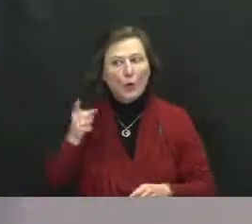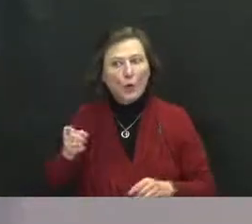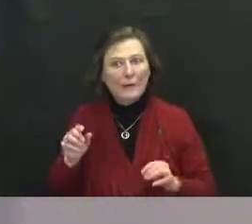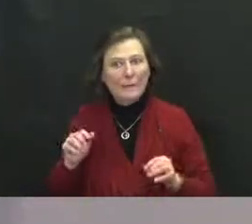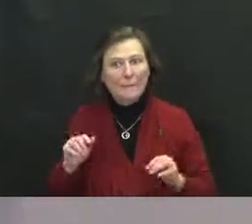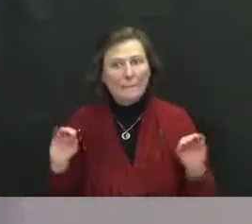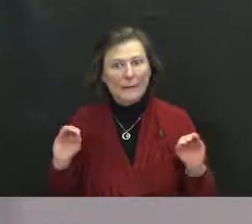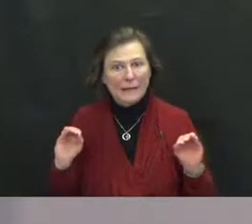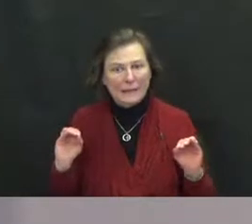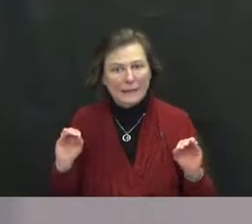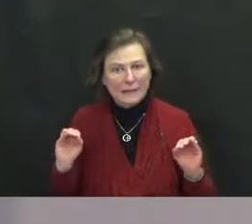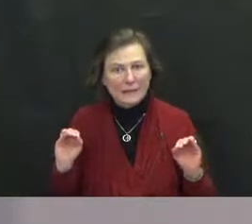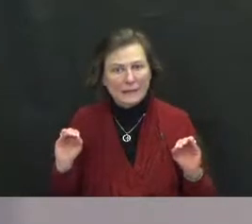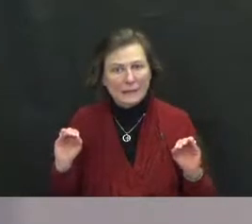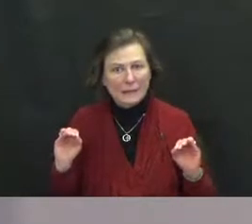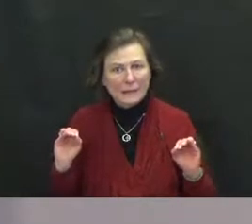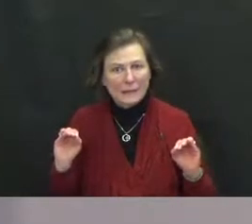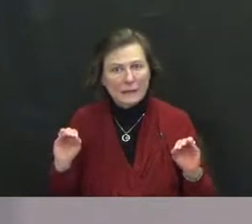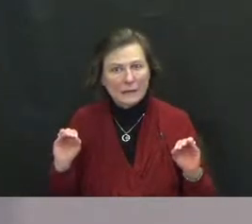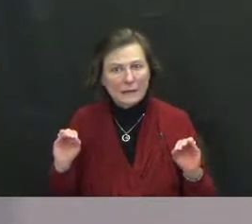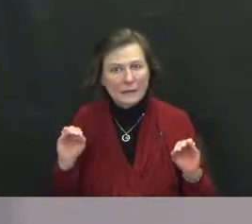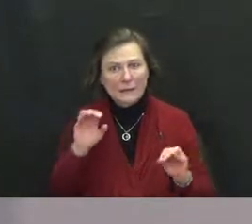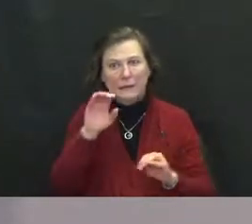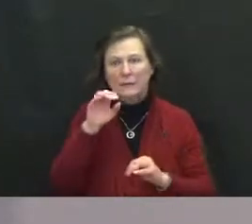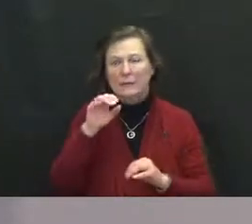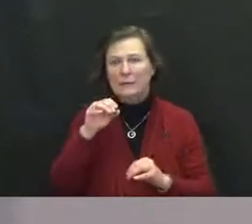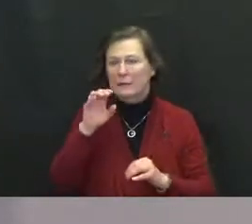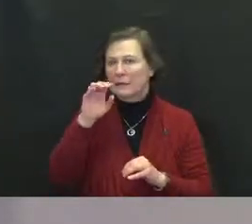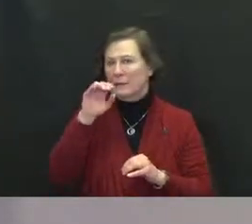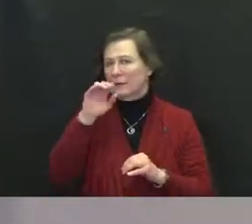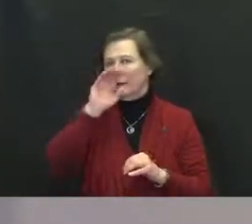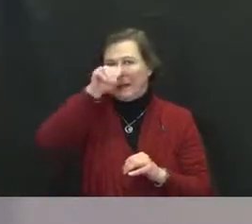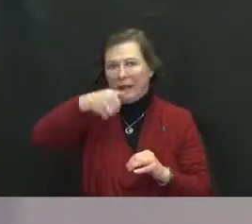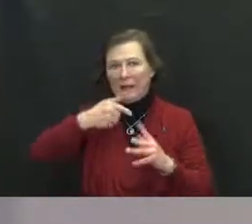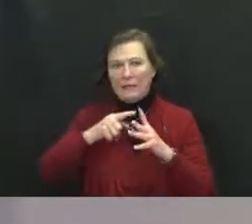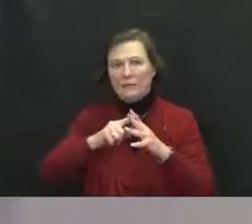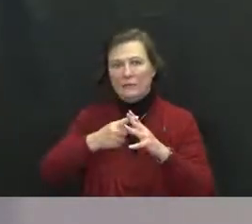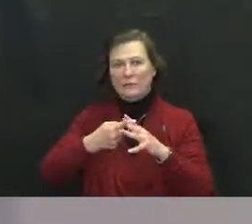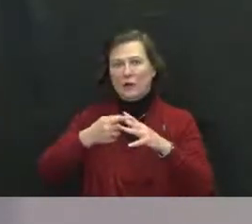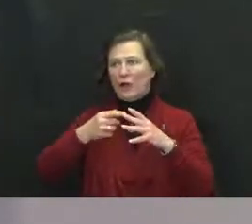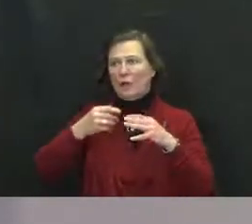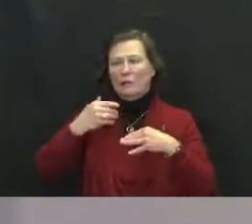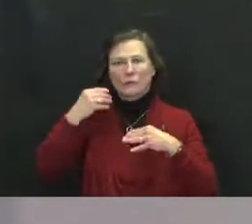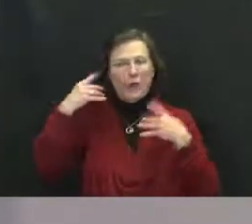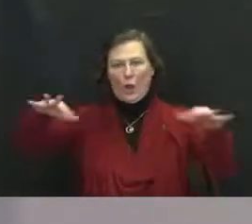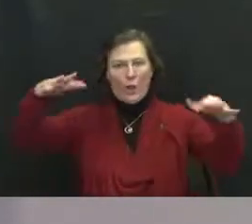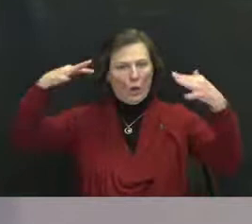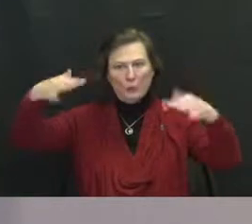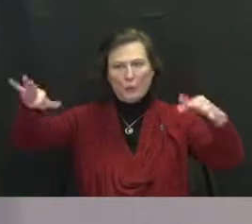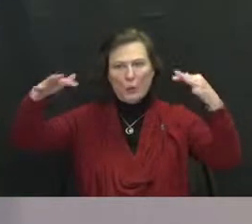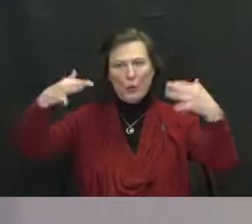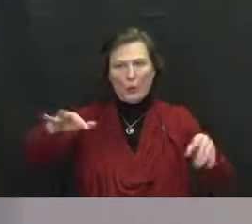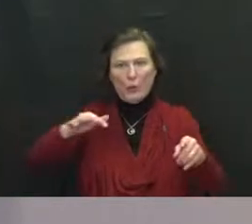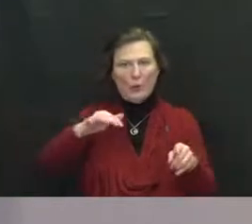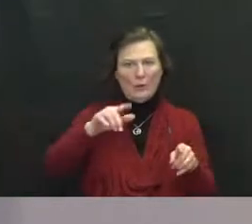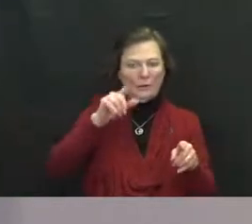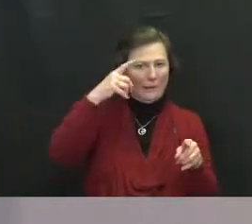all. Ernest started trumpeting and raised such a rumpus. Leonard started roaring and trying to